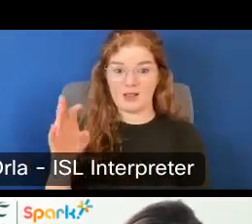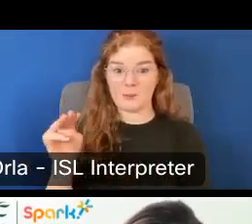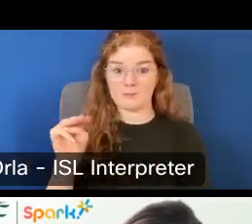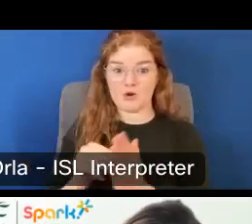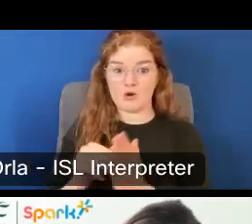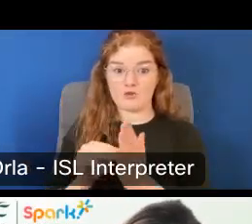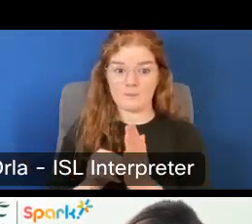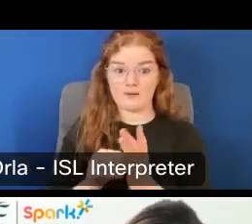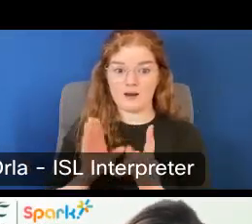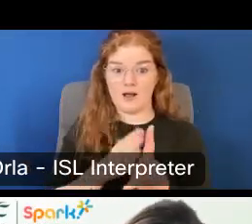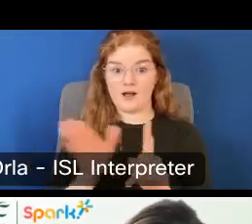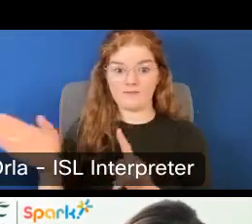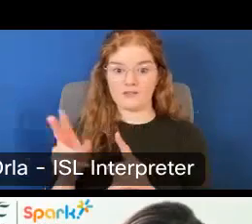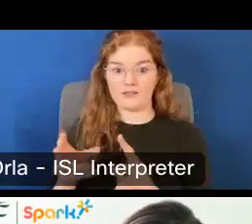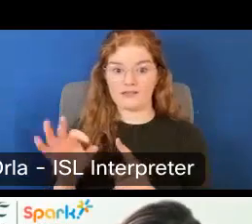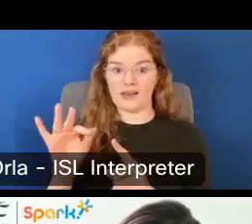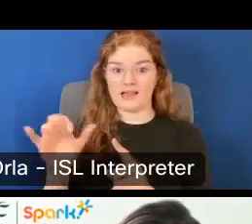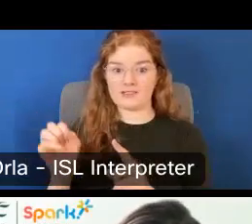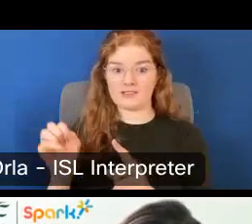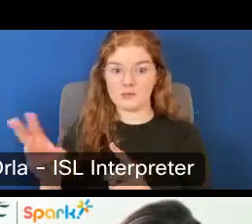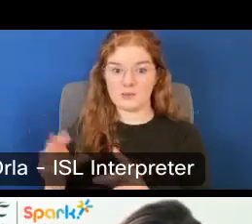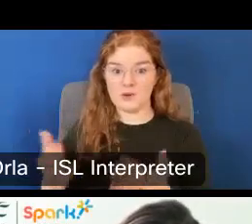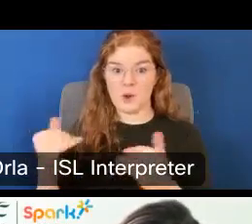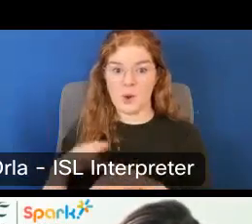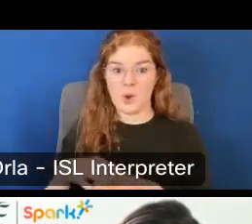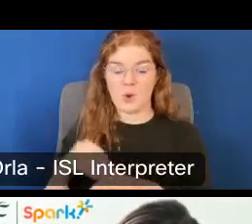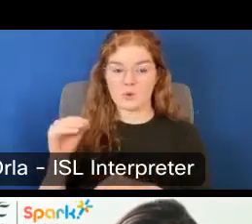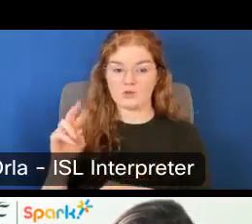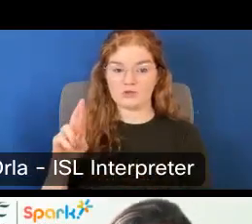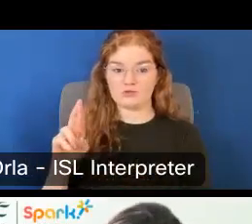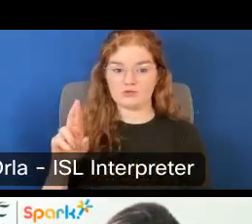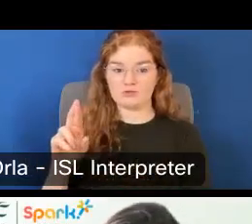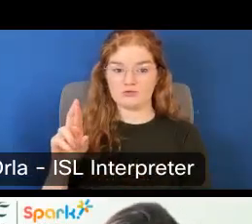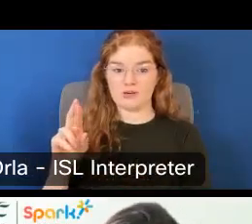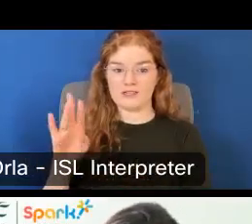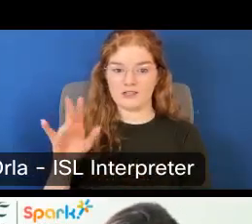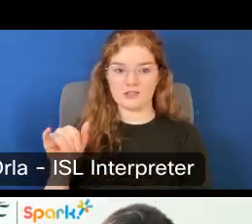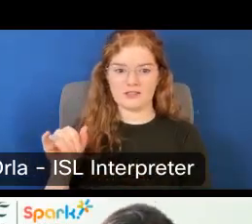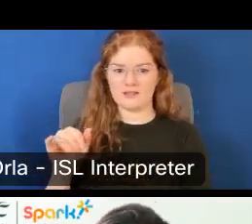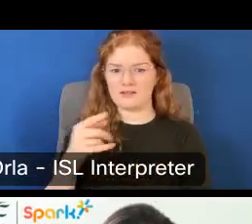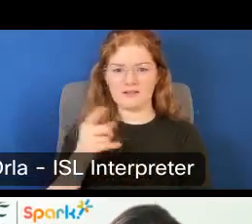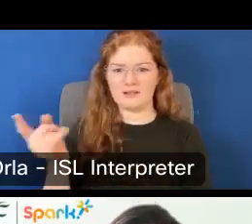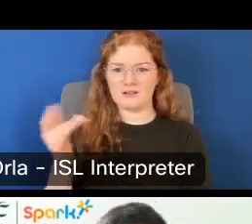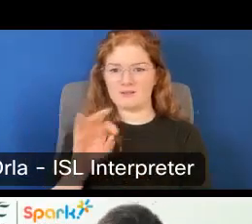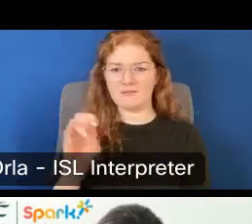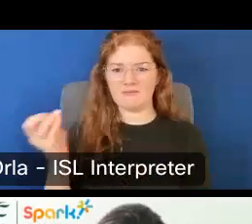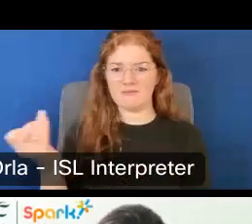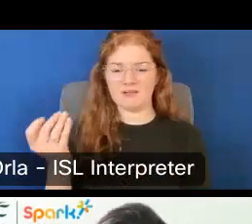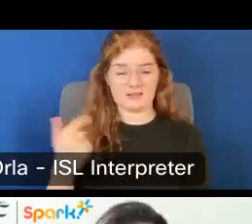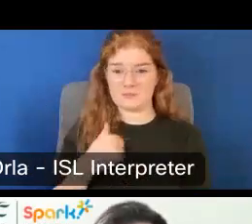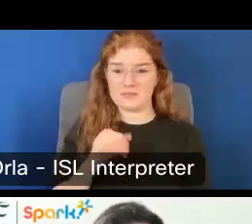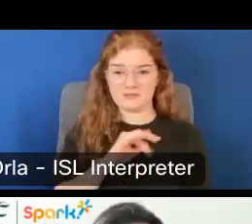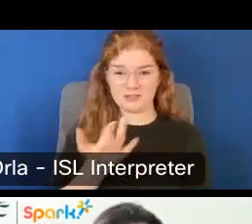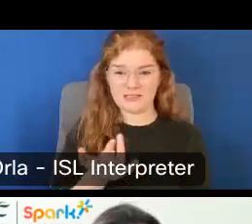link corridor, glass windows in brackets, old radiology, uplift of eye department. So I certainly wouldn't be able